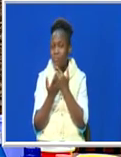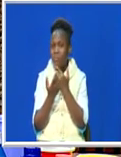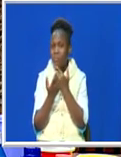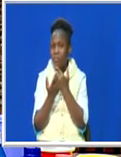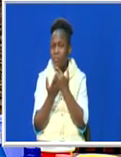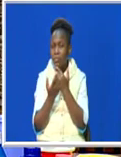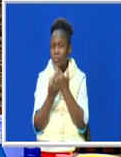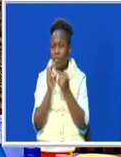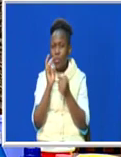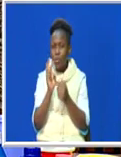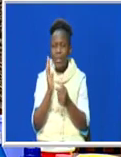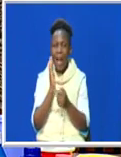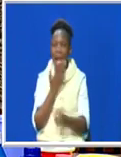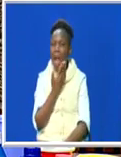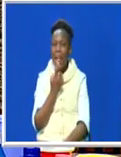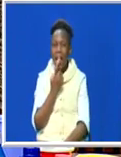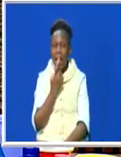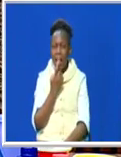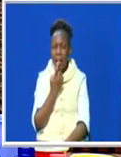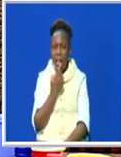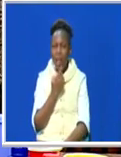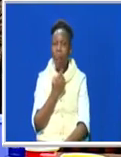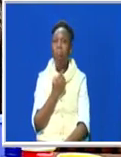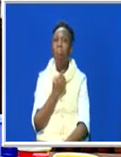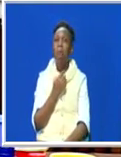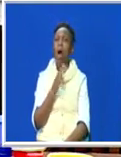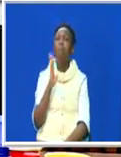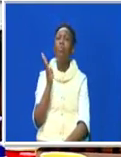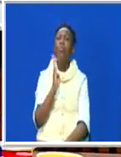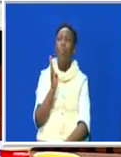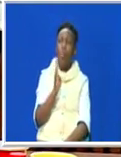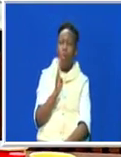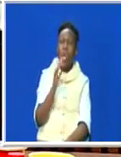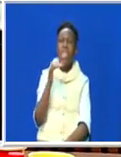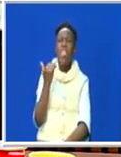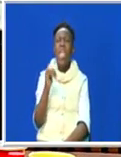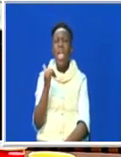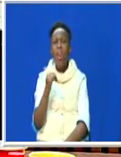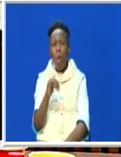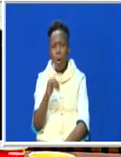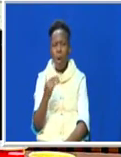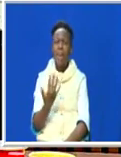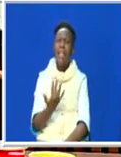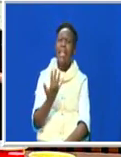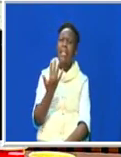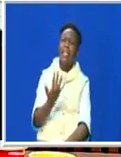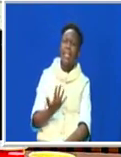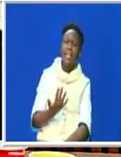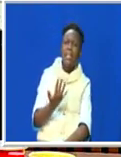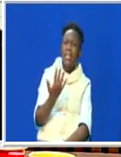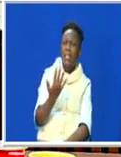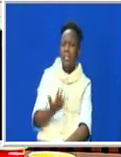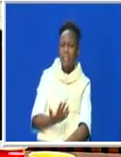Have you seen color red, blue, yellow, green, and probably